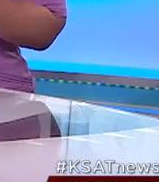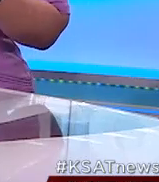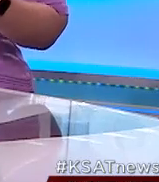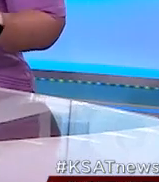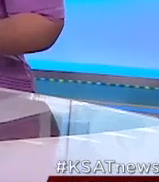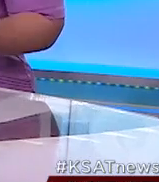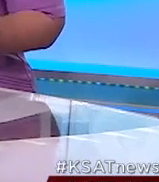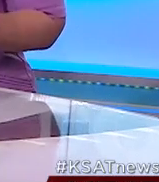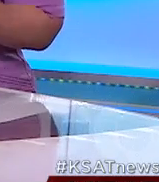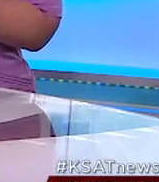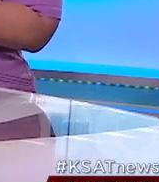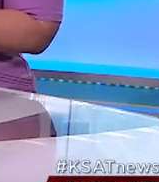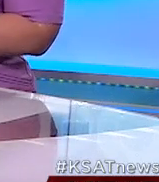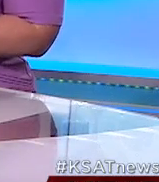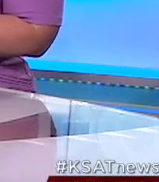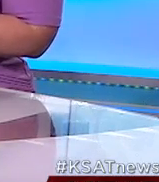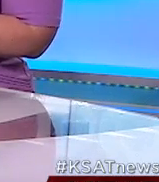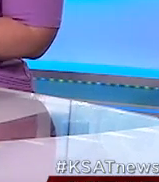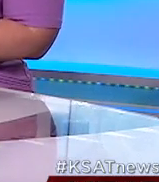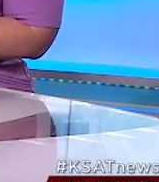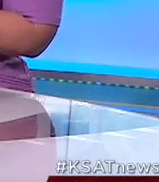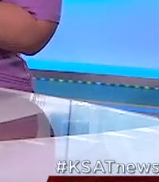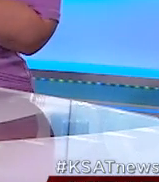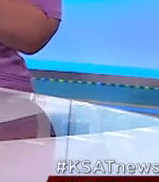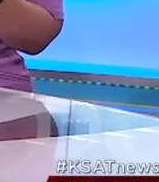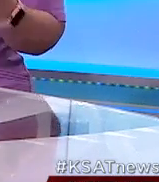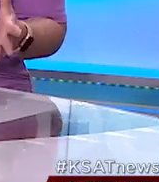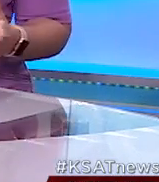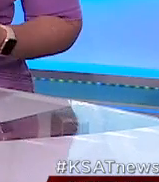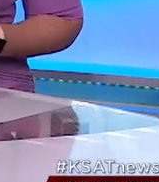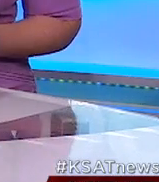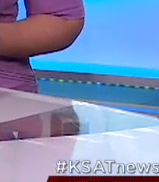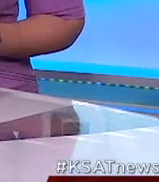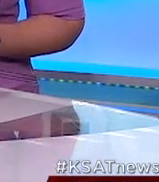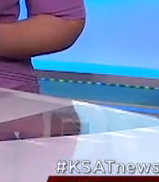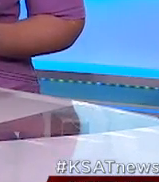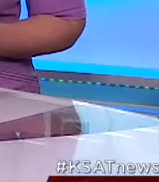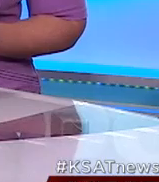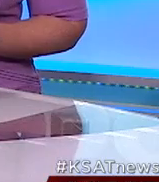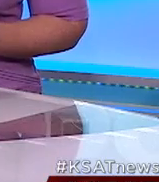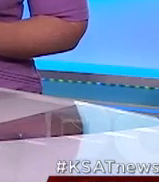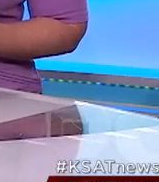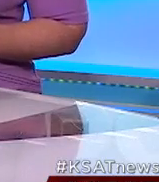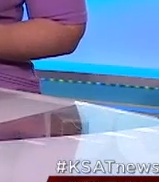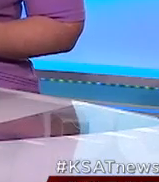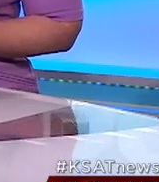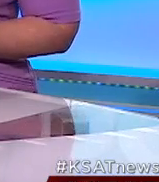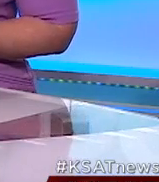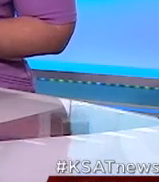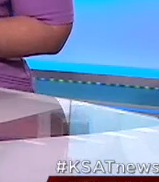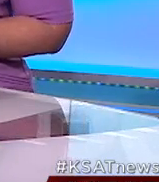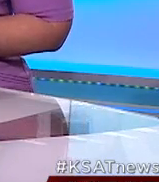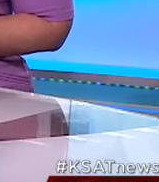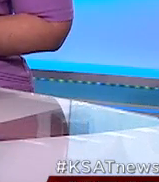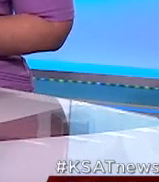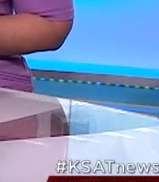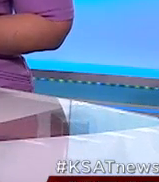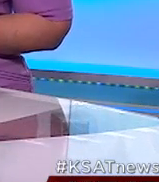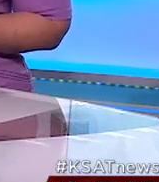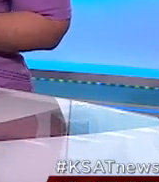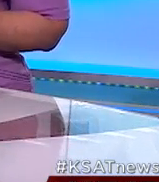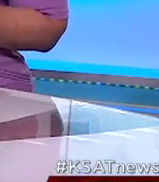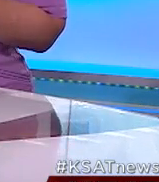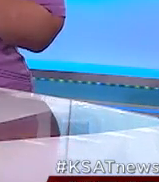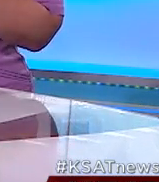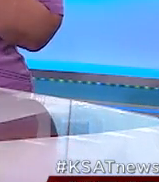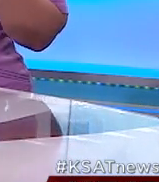maybe a benchmark people can grasp a little bit better, Dr. Ruth Bergeron, somebody we're very familiar with, who we'll actually be talking to in a few more minutes